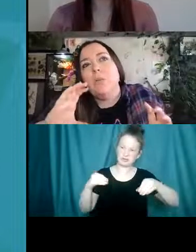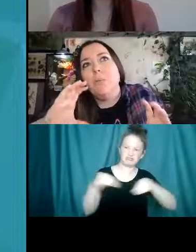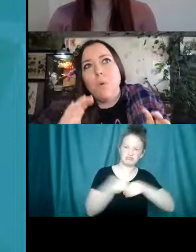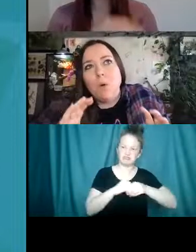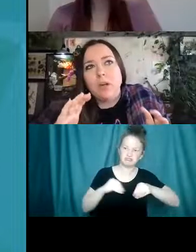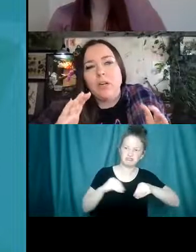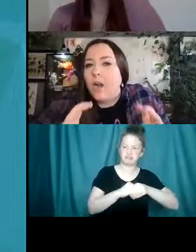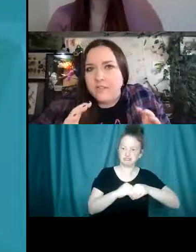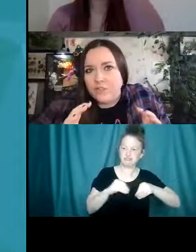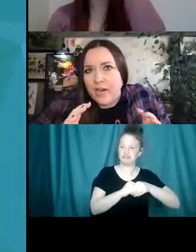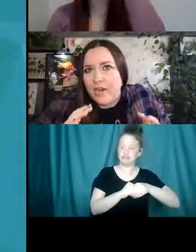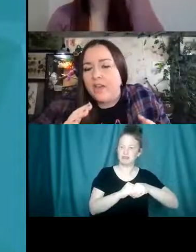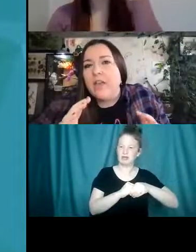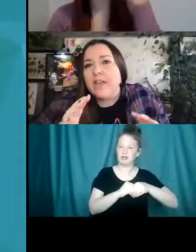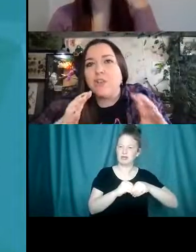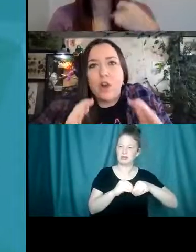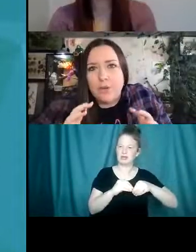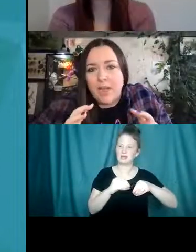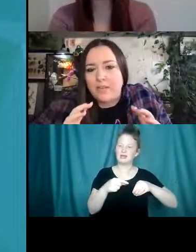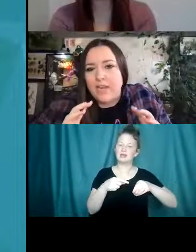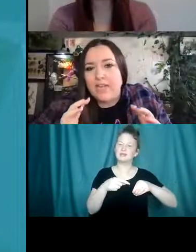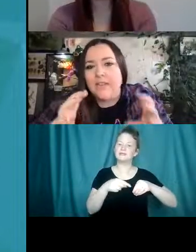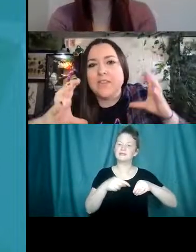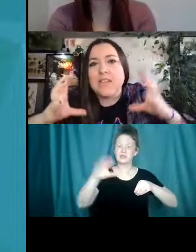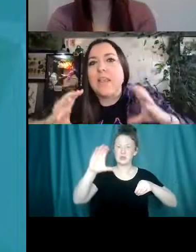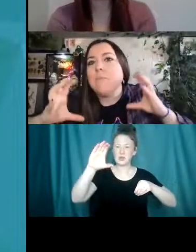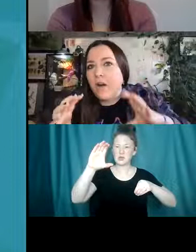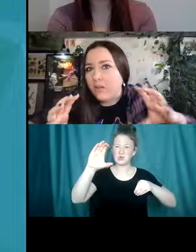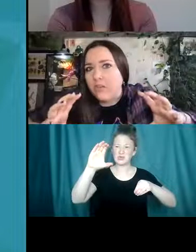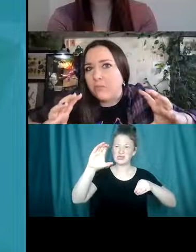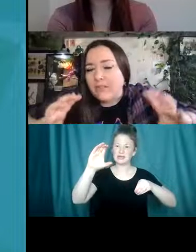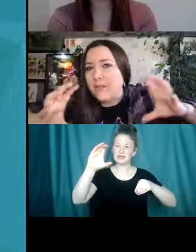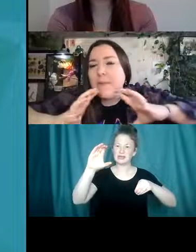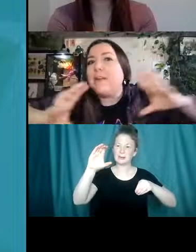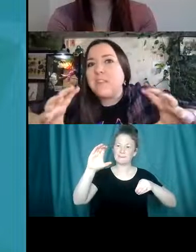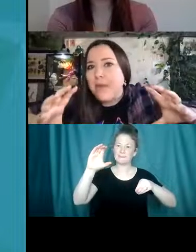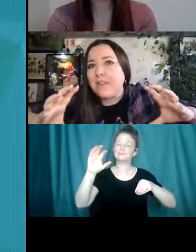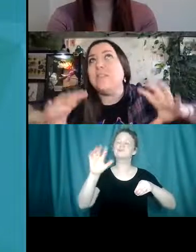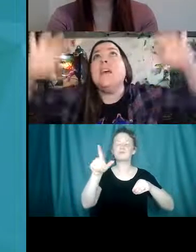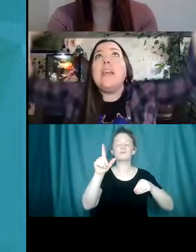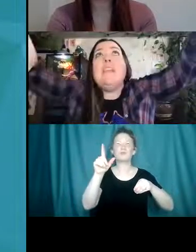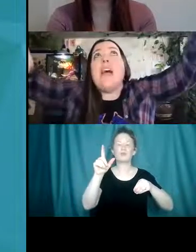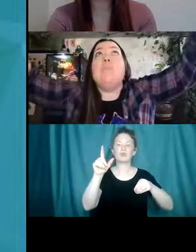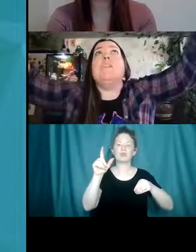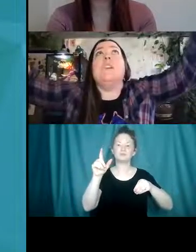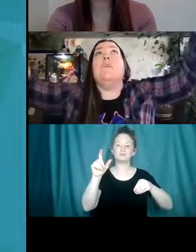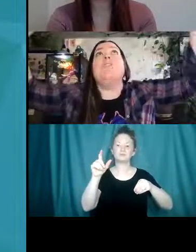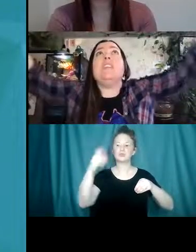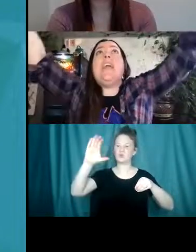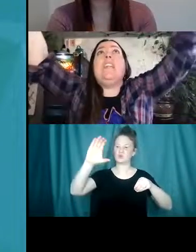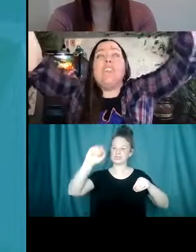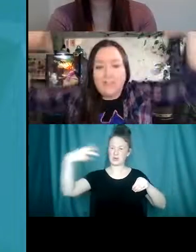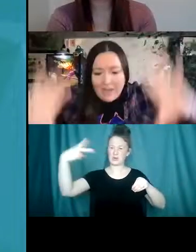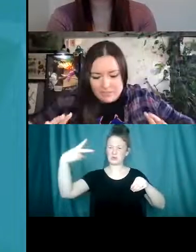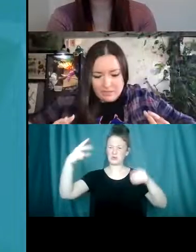much more concentrated is the carbon dioxide than the same volume, like the same amount of space in the atmosphere? Are we just